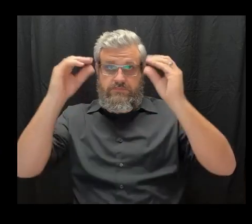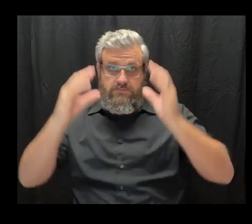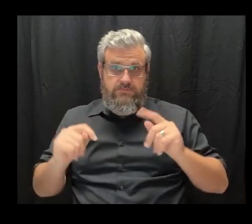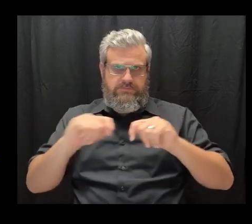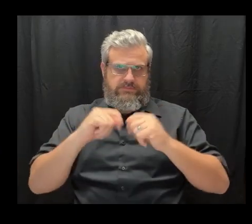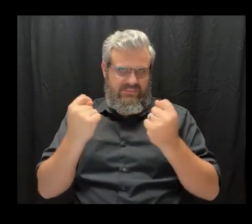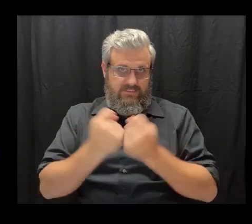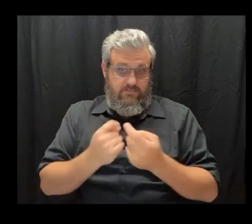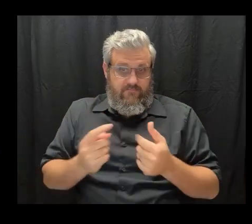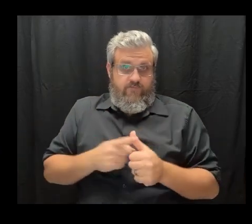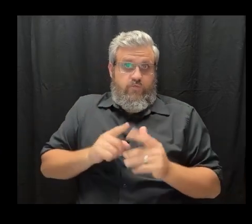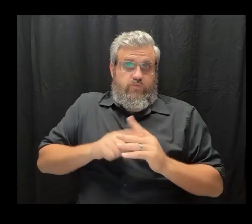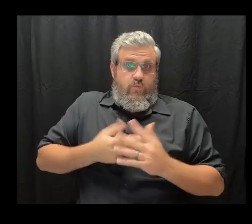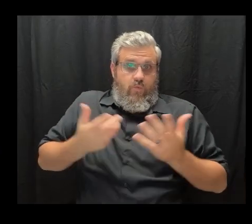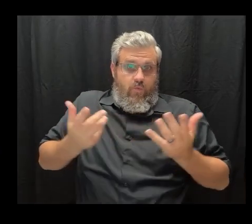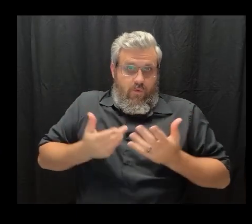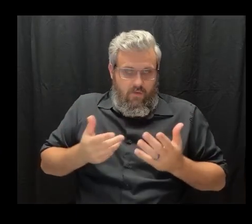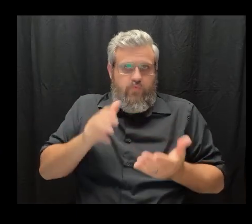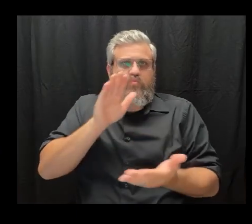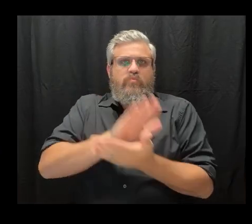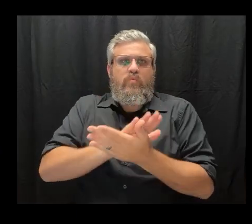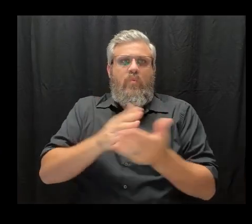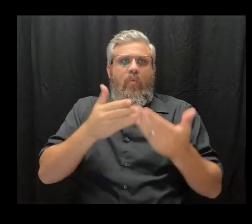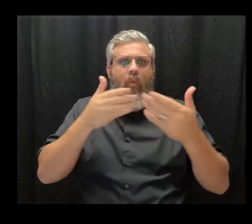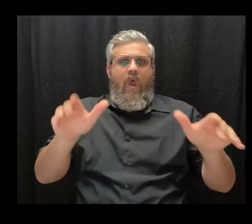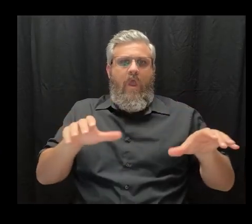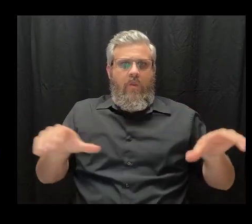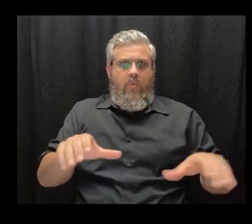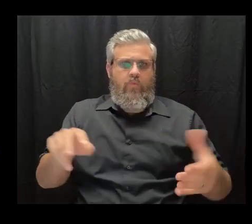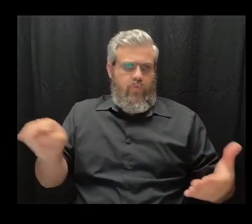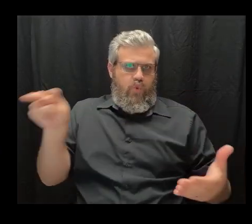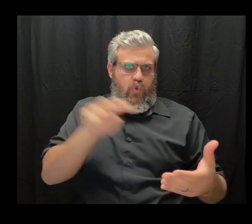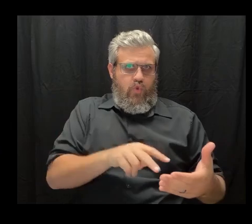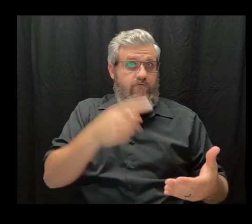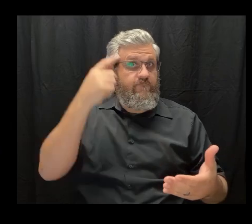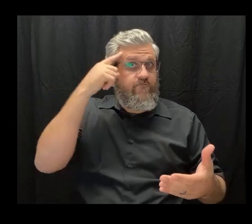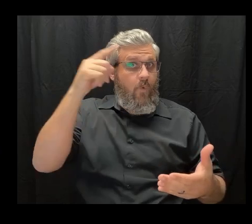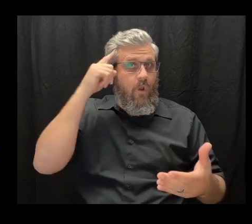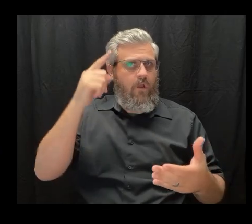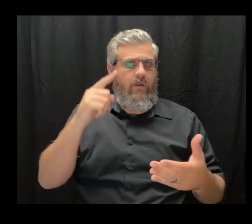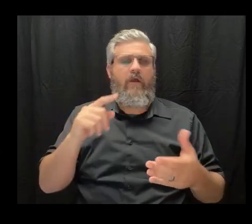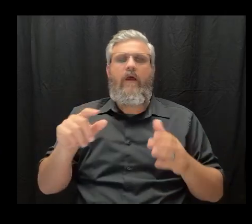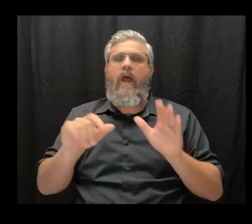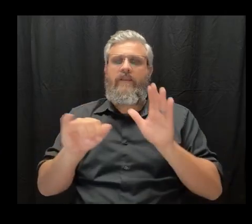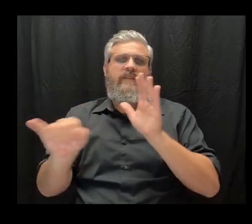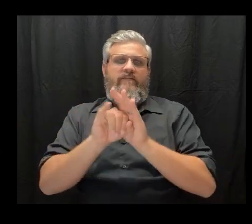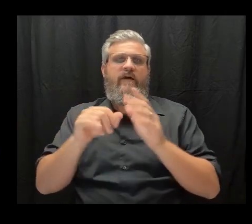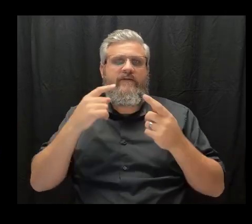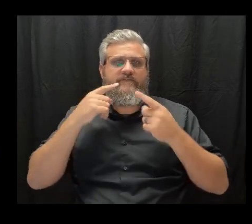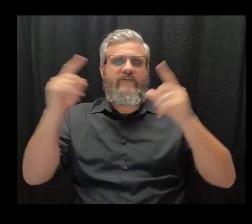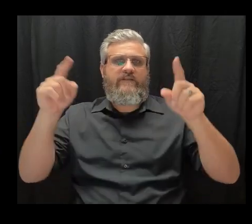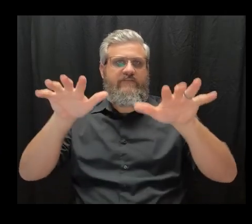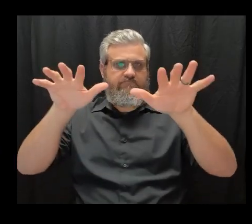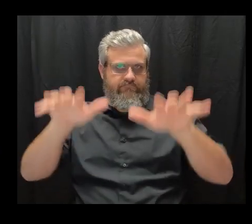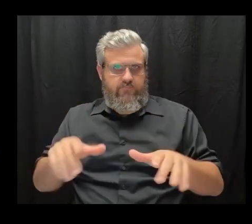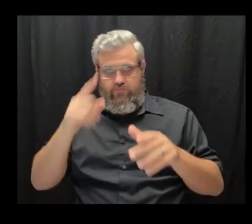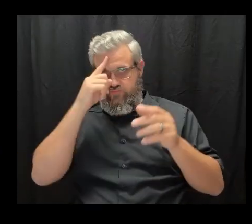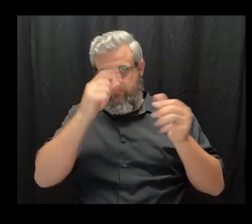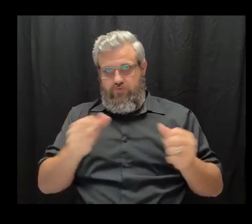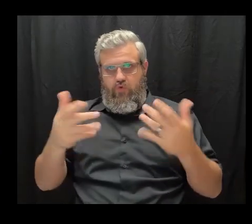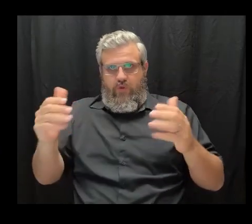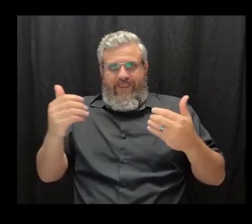and class-wide practices to A, identify effective de-escalation strategies already in place and